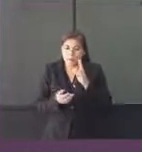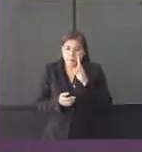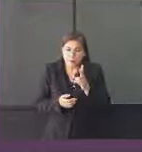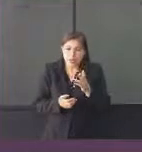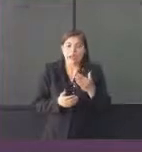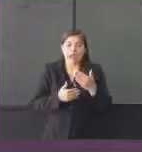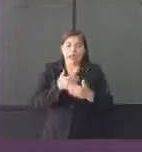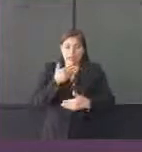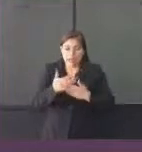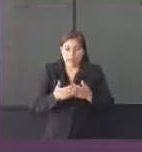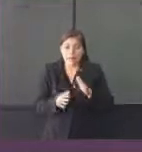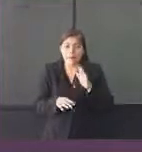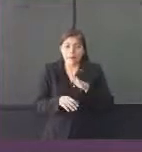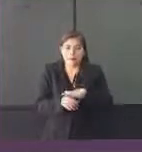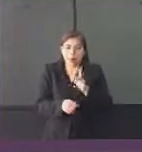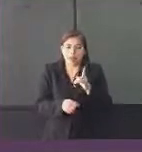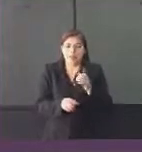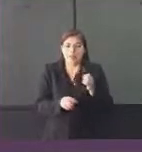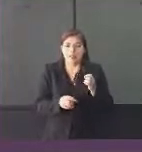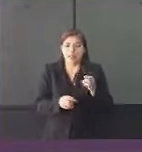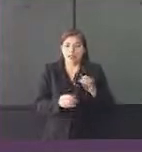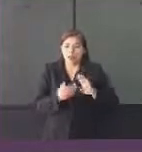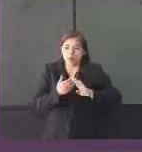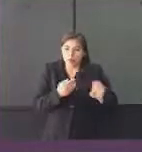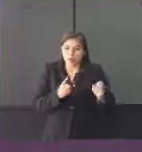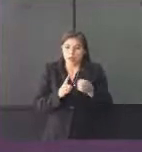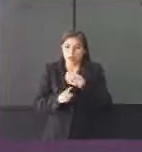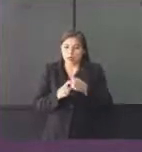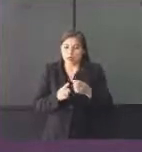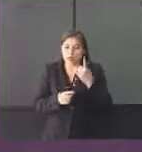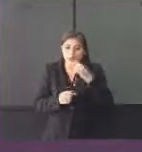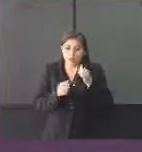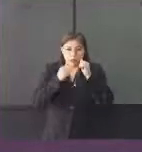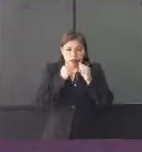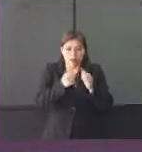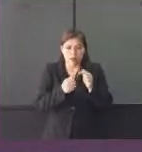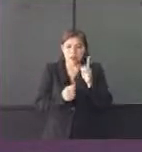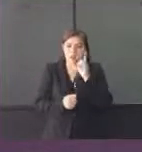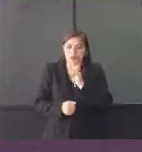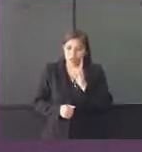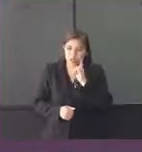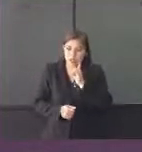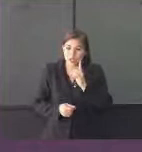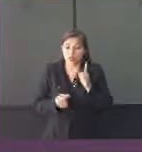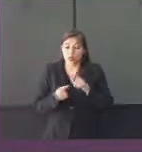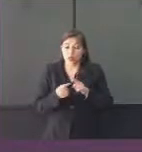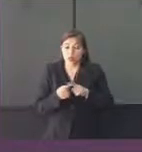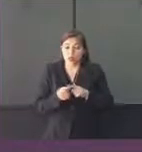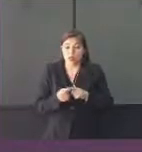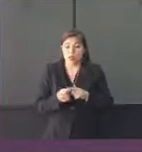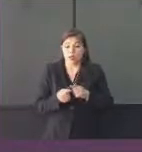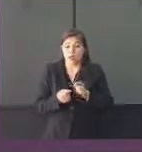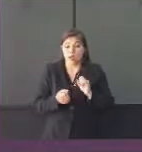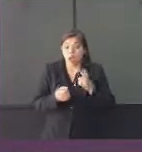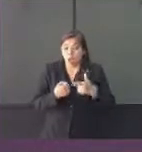with that we can issue an early warning of violence and